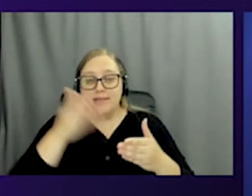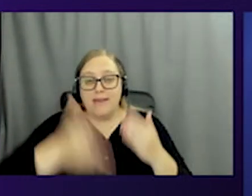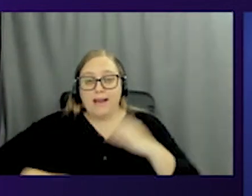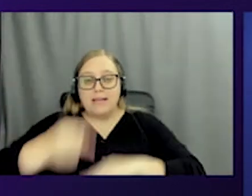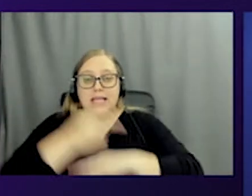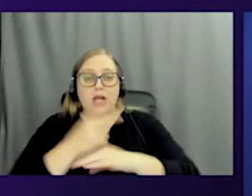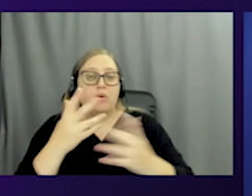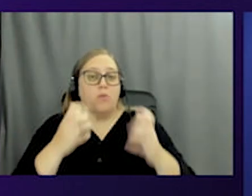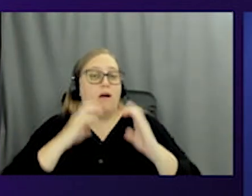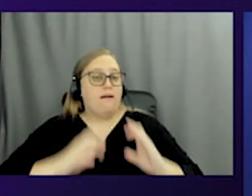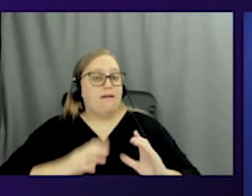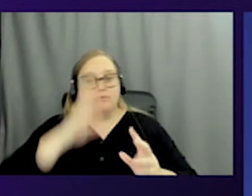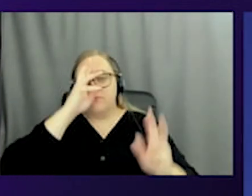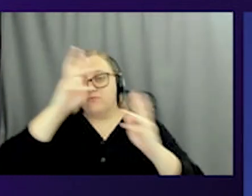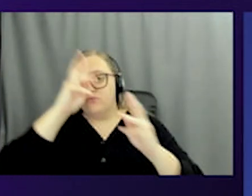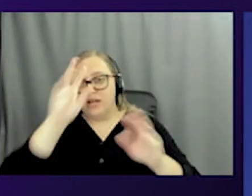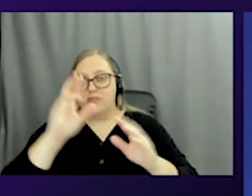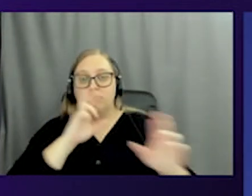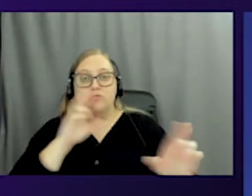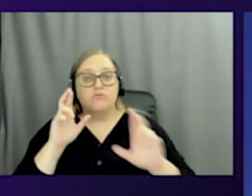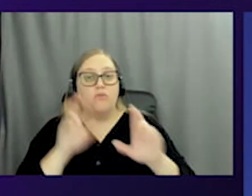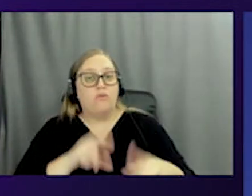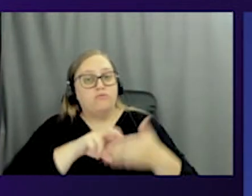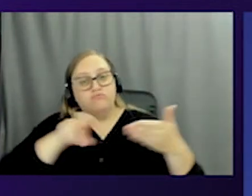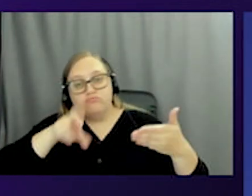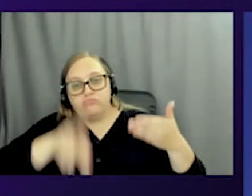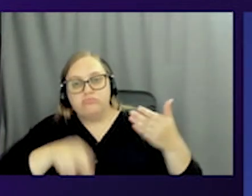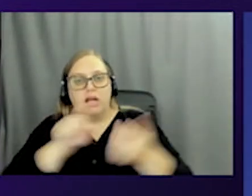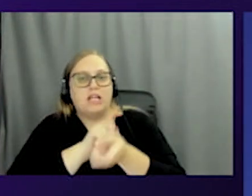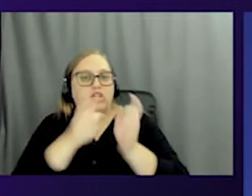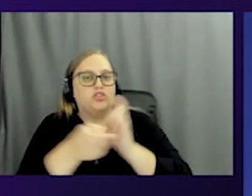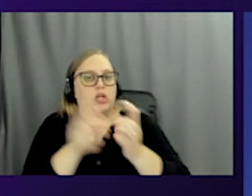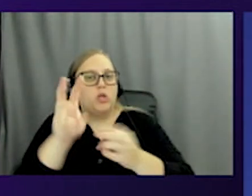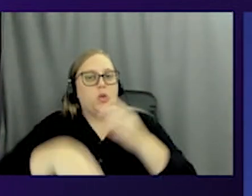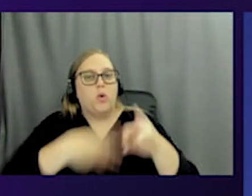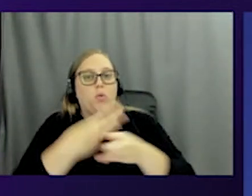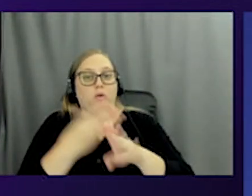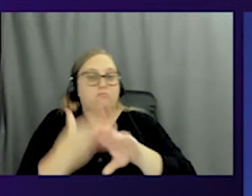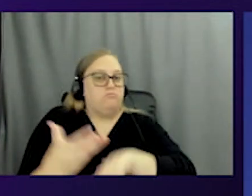creating results, and those results changing our world for the better. Yeah. So